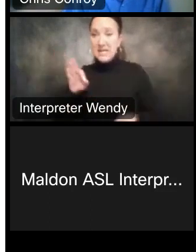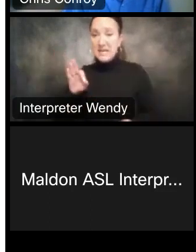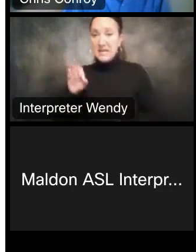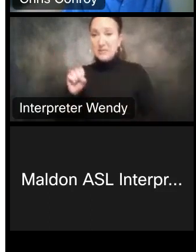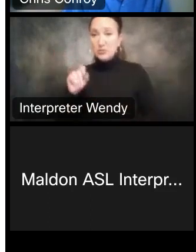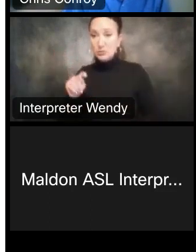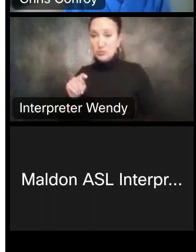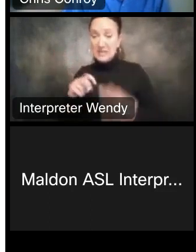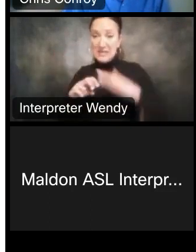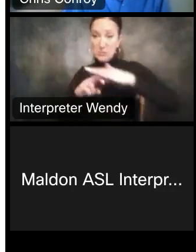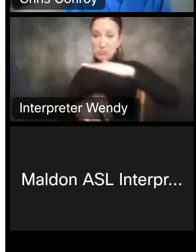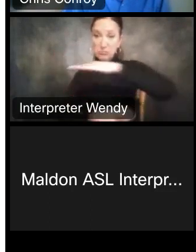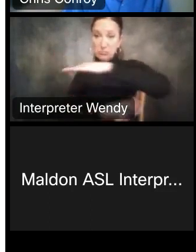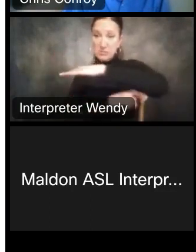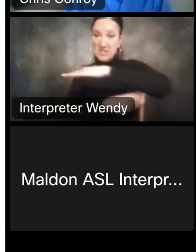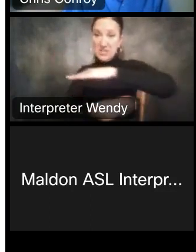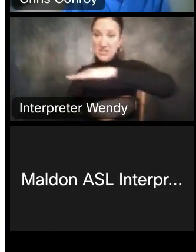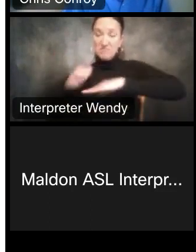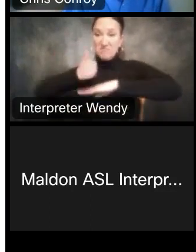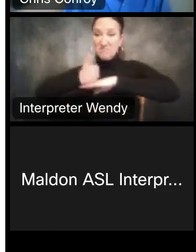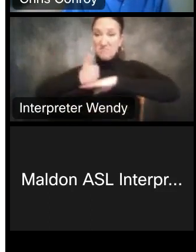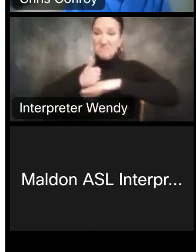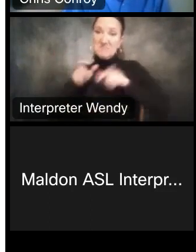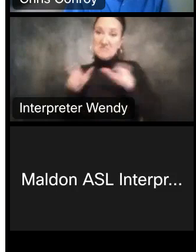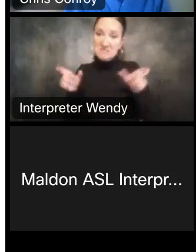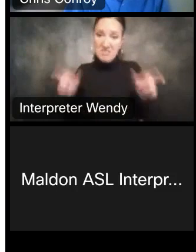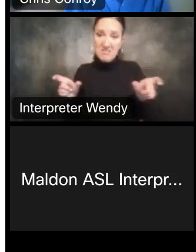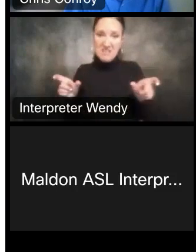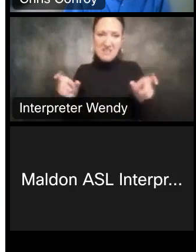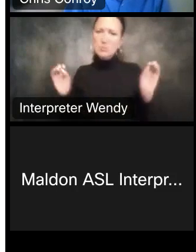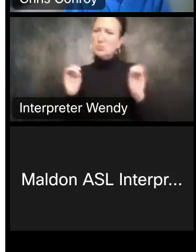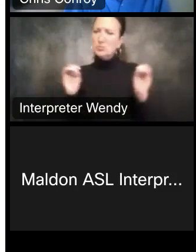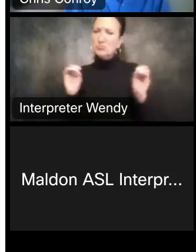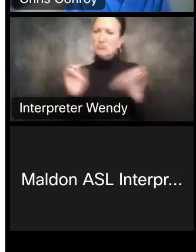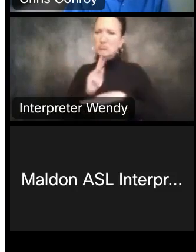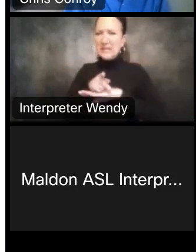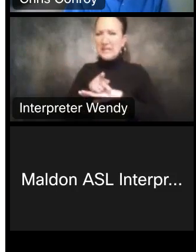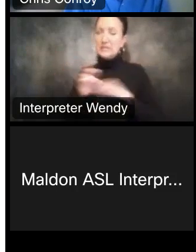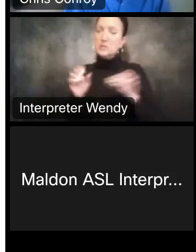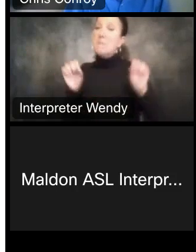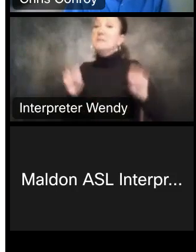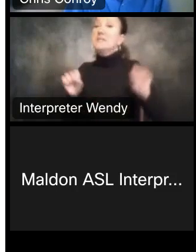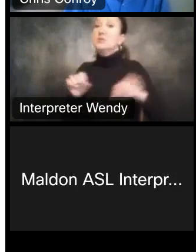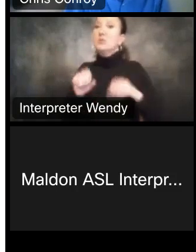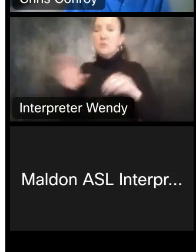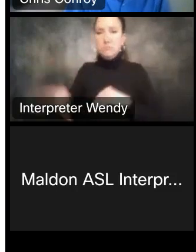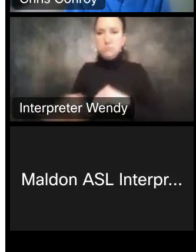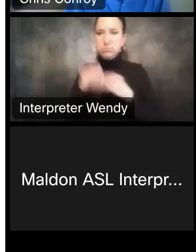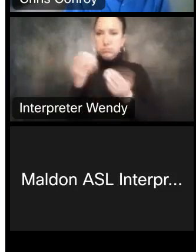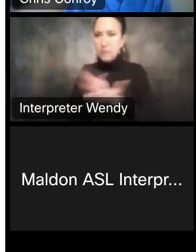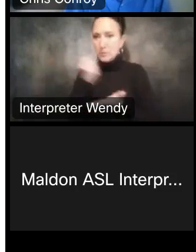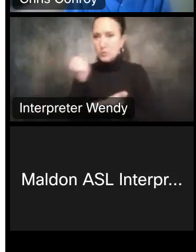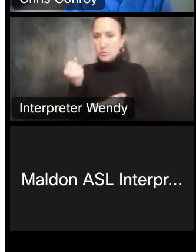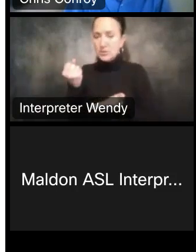quite wide and bland of any planting or green space. And so there is a potential opportunity which we're looking